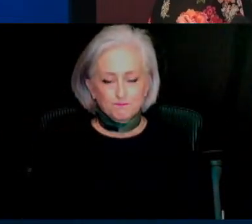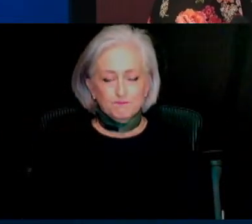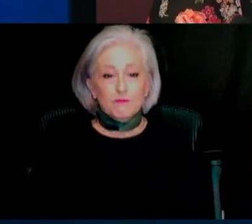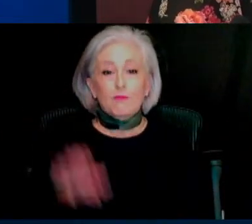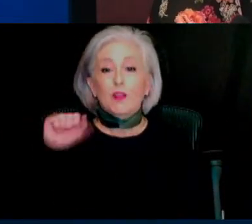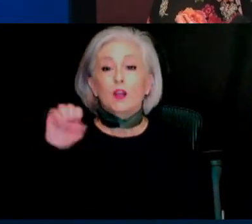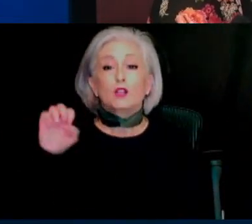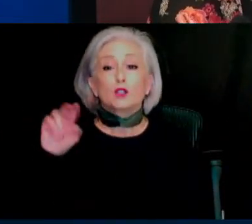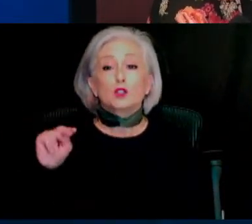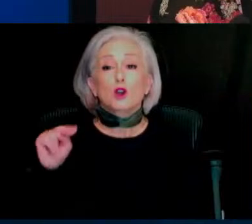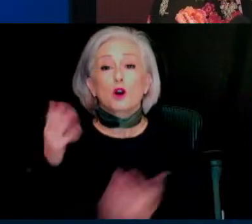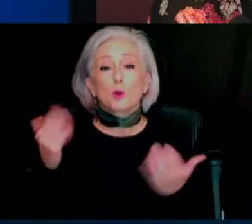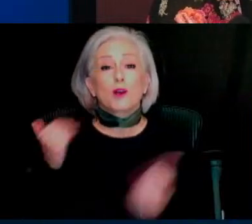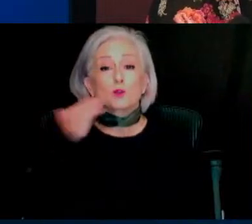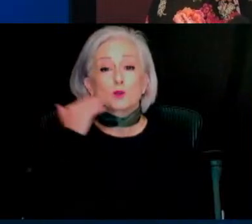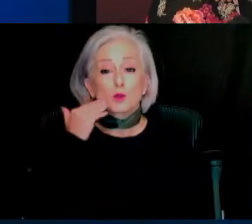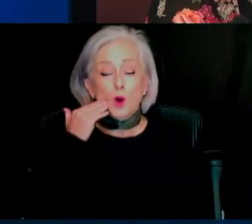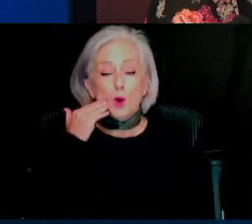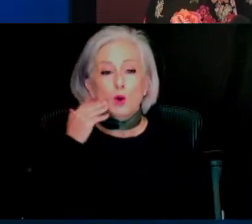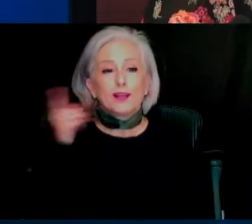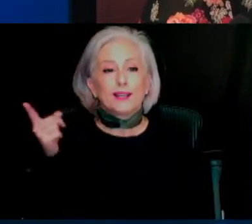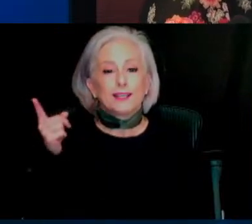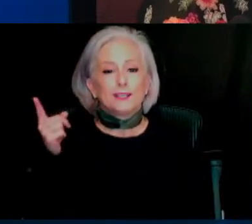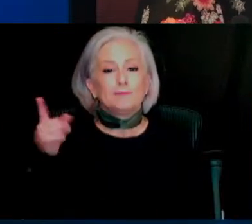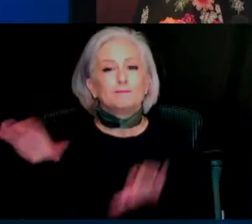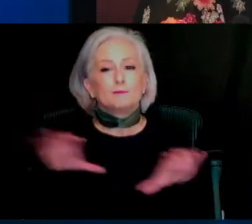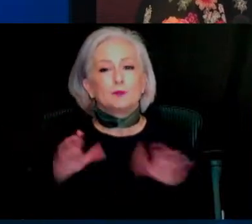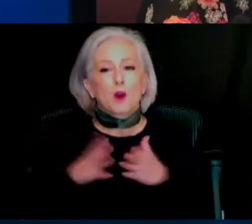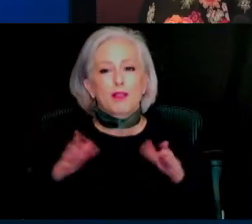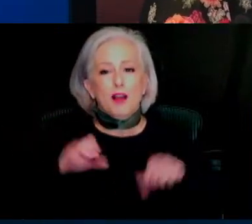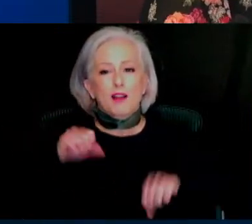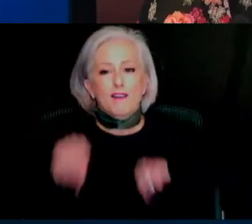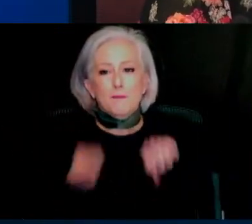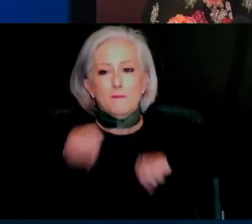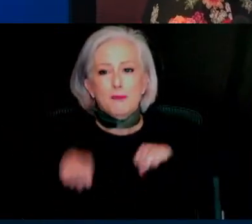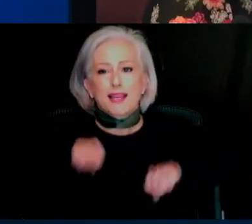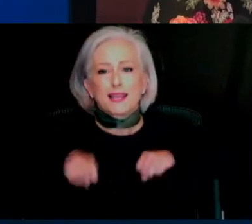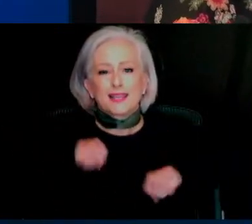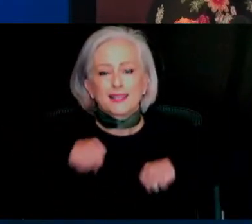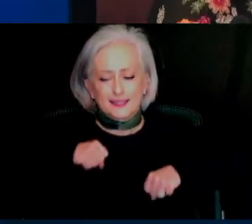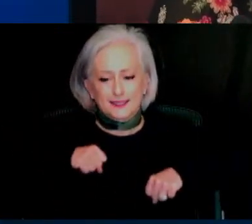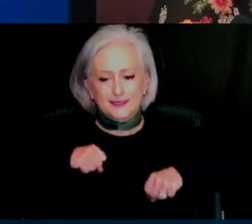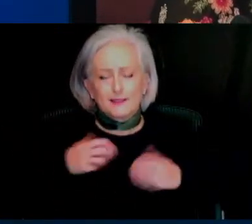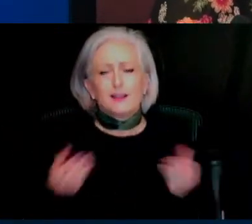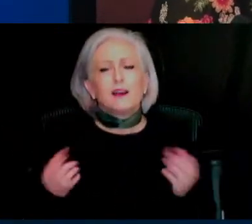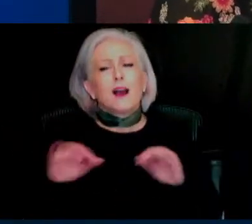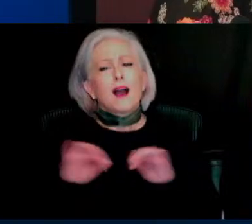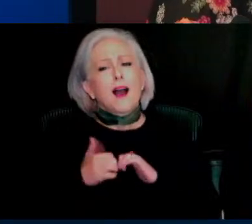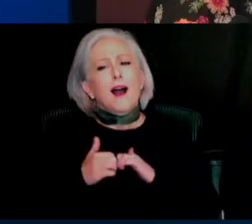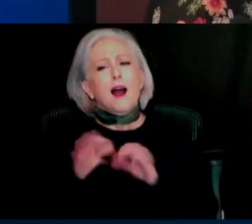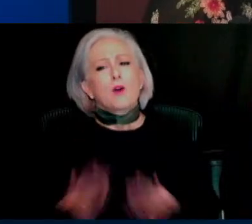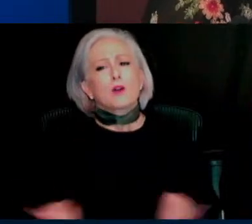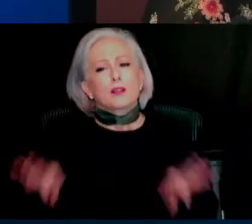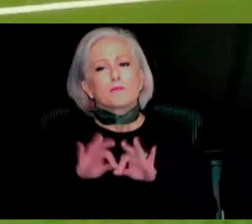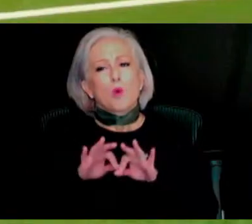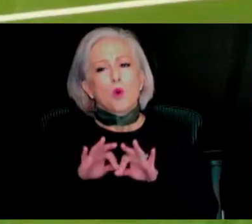he does a lot of biking, so a lot of cardio. How important is strength training? And how many days a week should he do